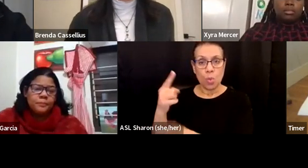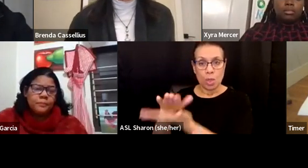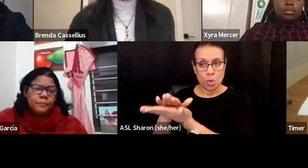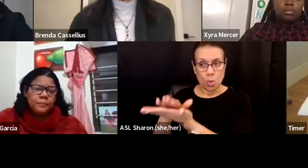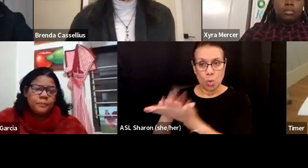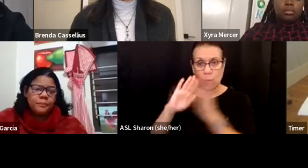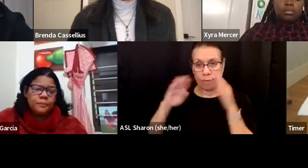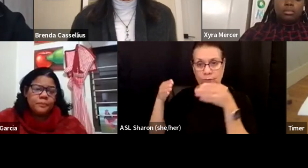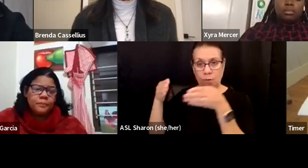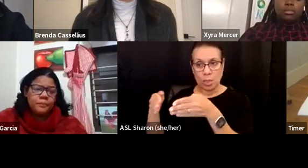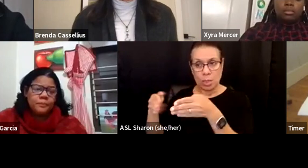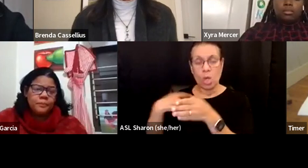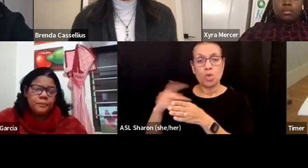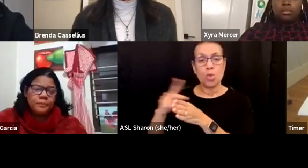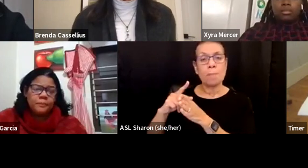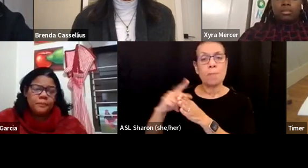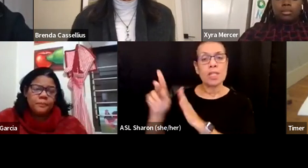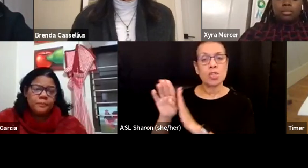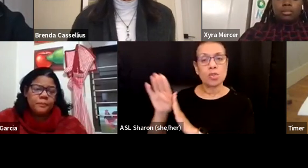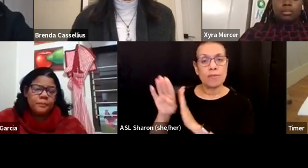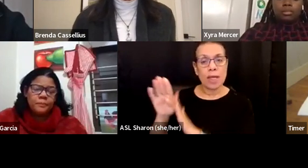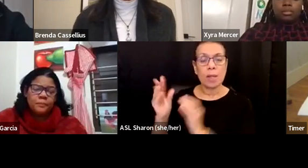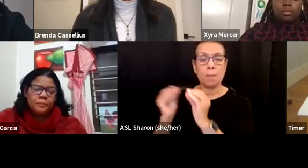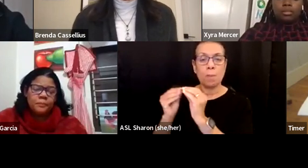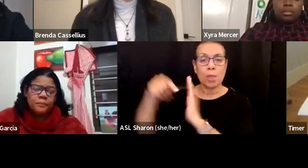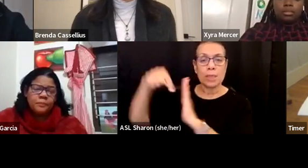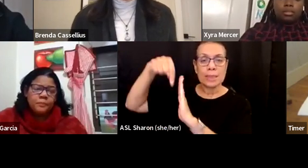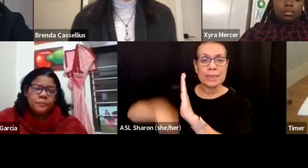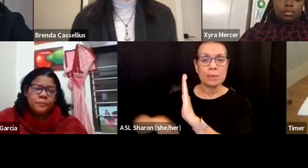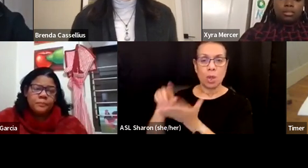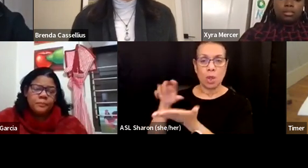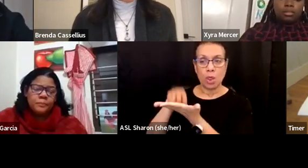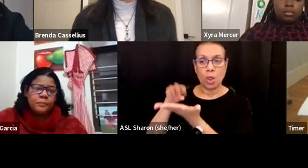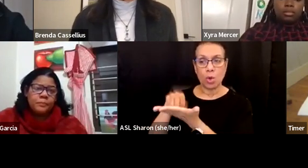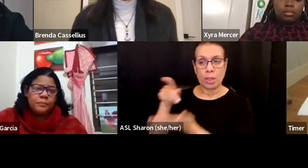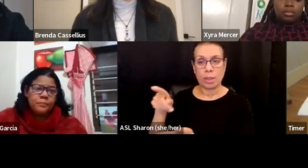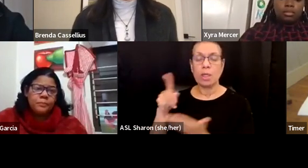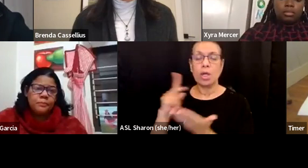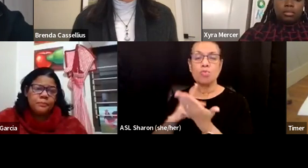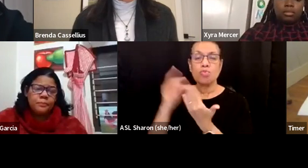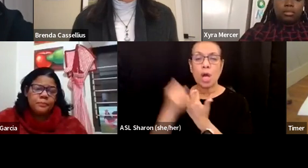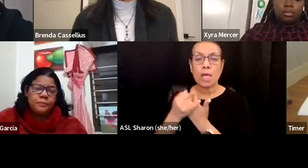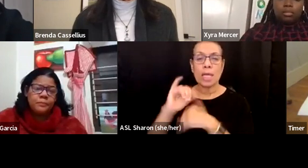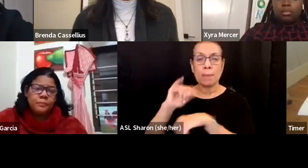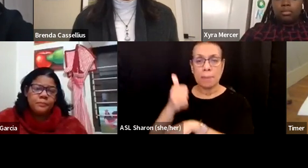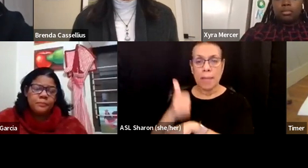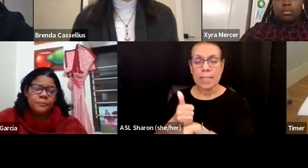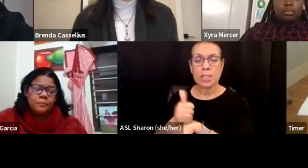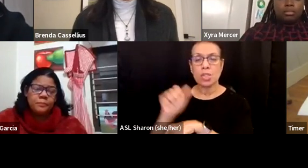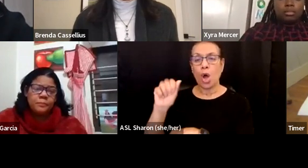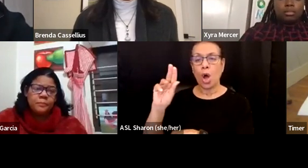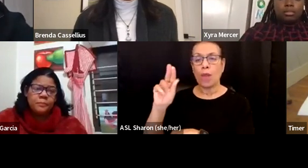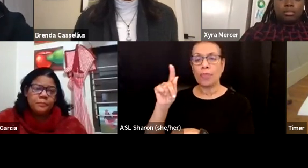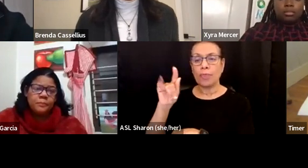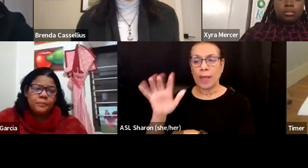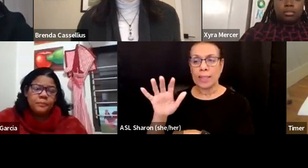focus is and they're doing professional development and deeper learning is project-based learning authentic assessment and